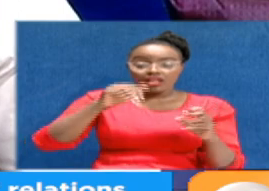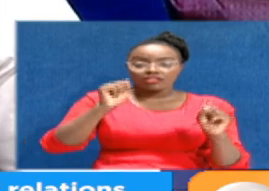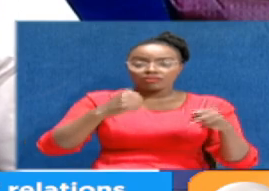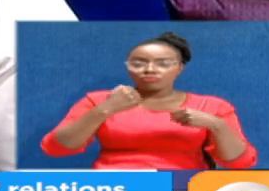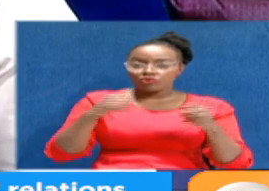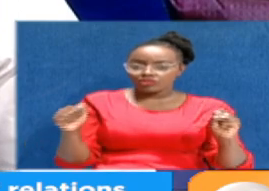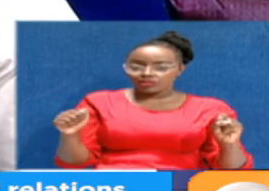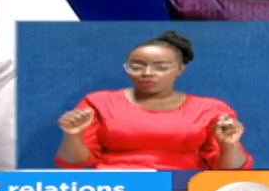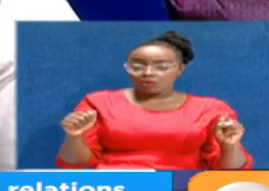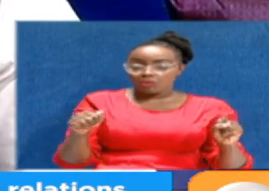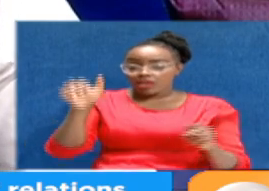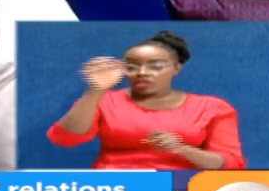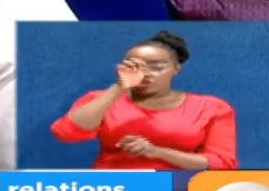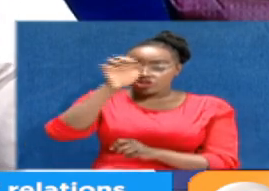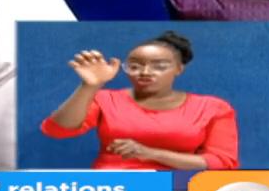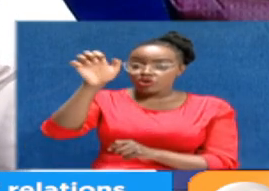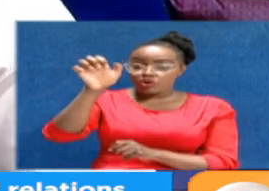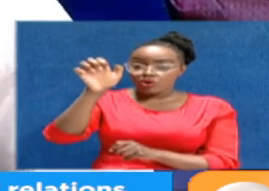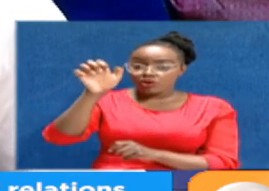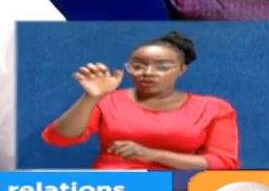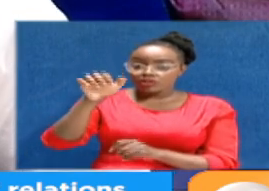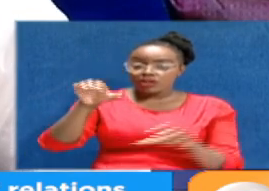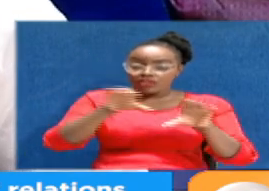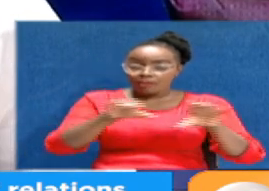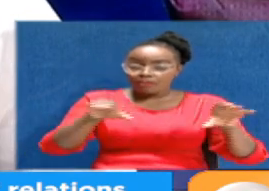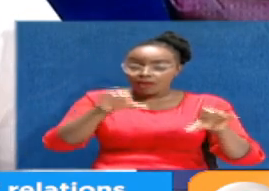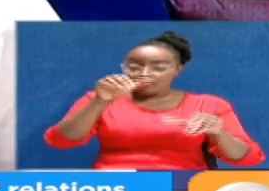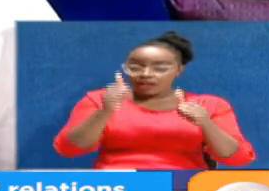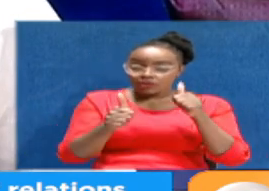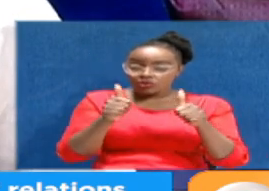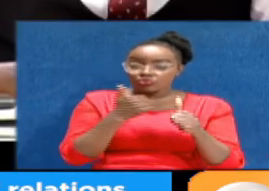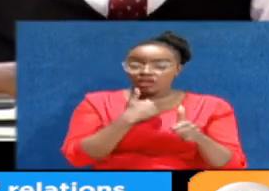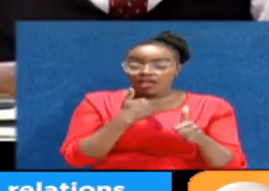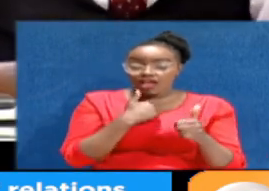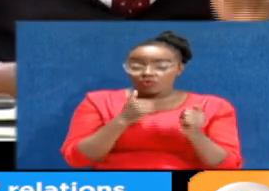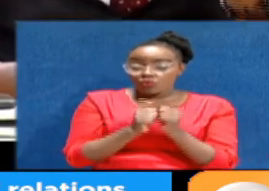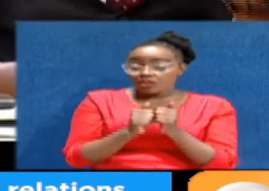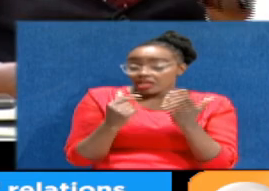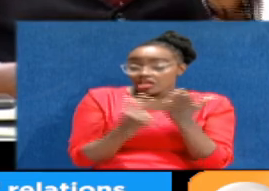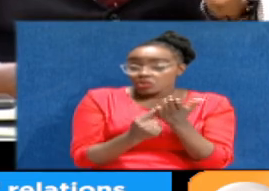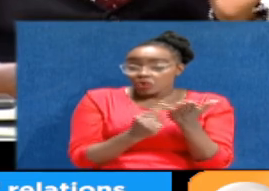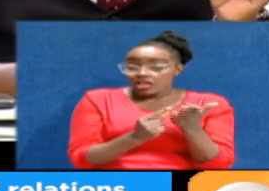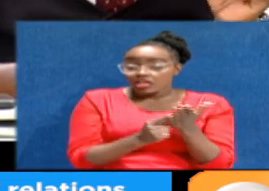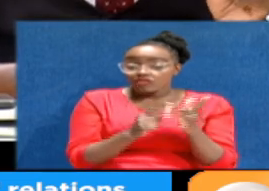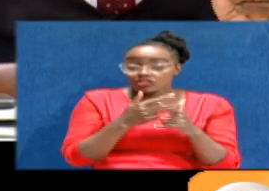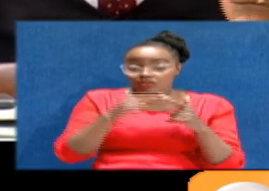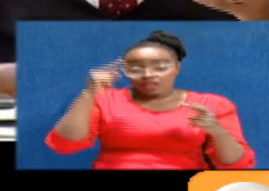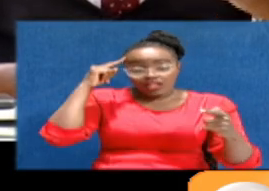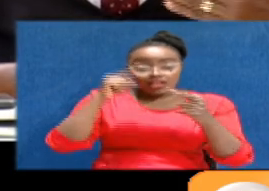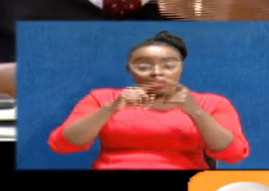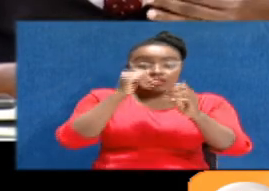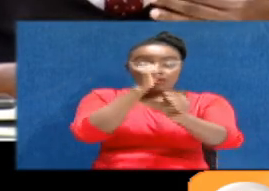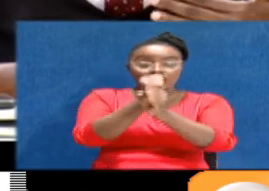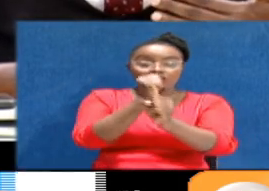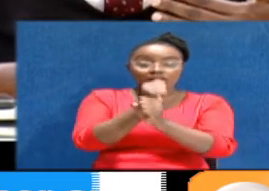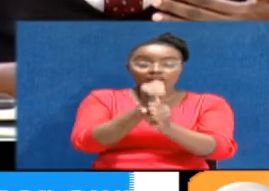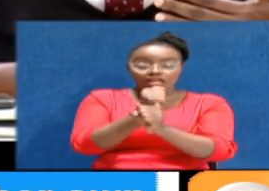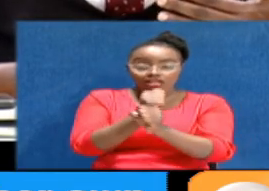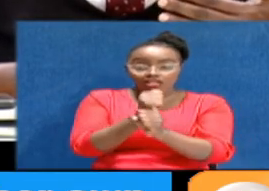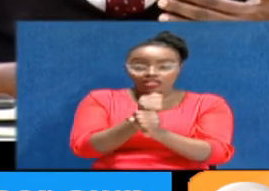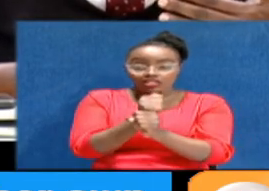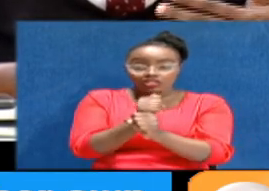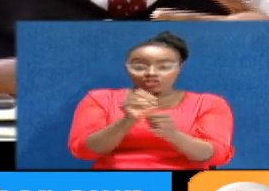cannot overlook the pipeline that they're doing with Uganda. Mm-hmm. It was deliberately done to